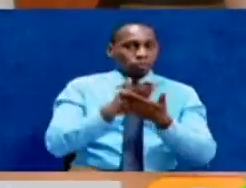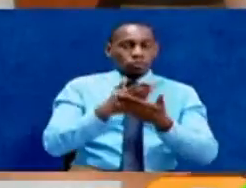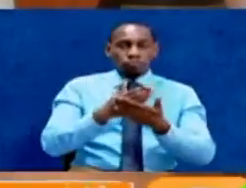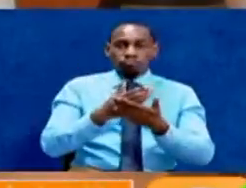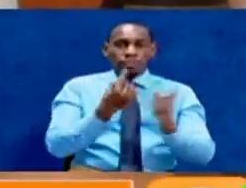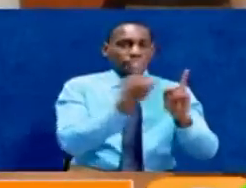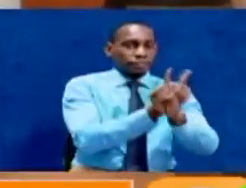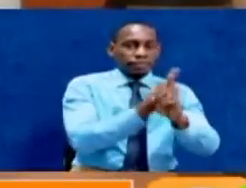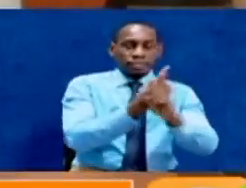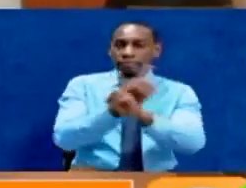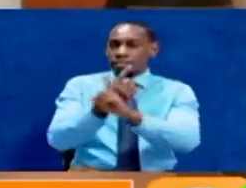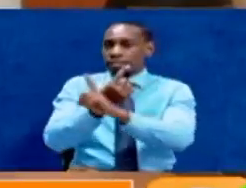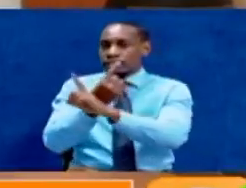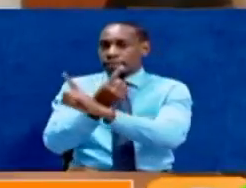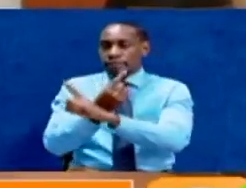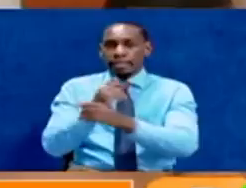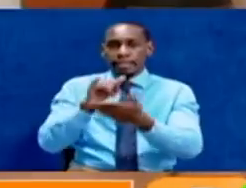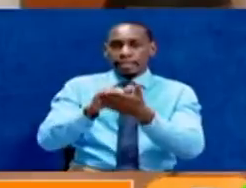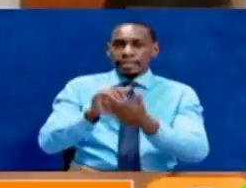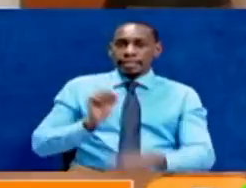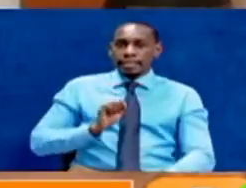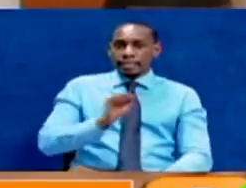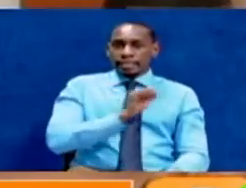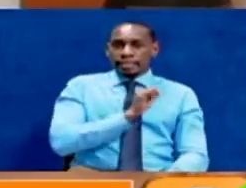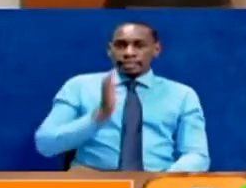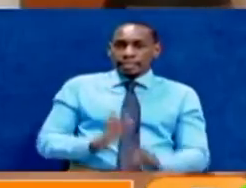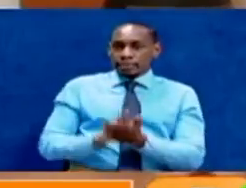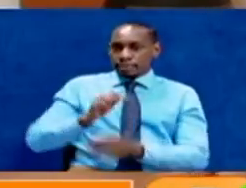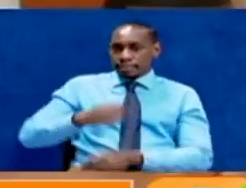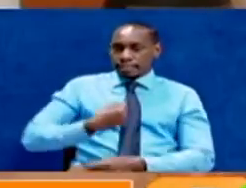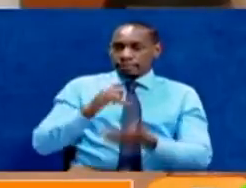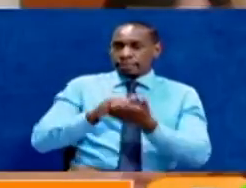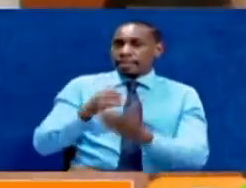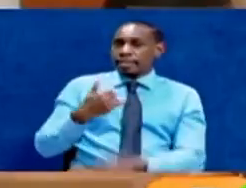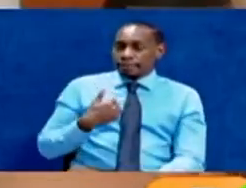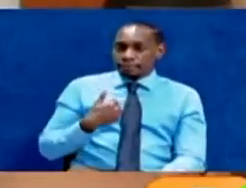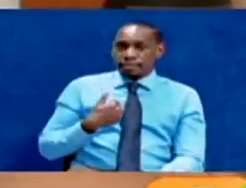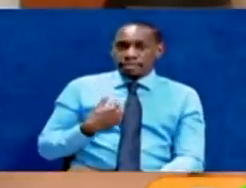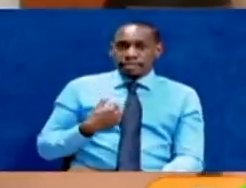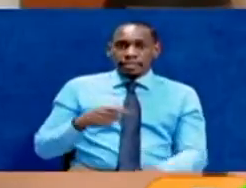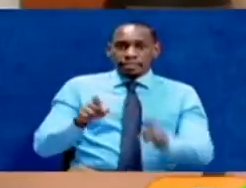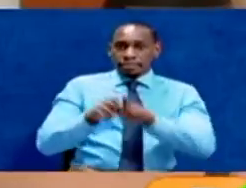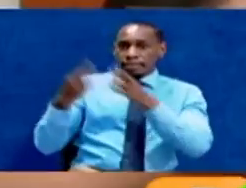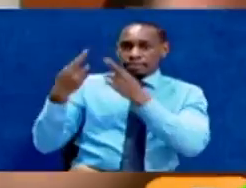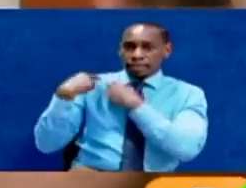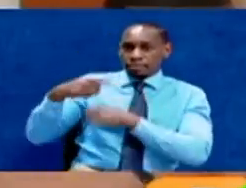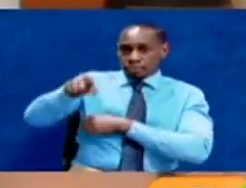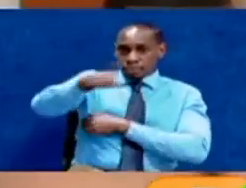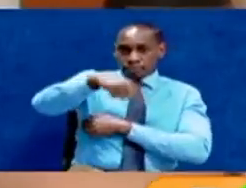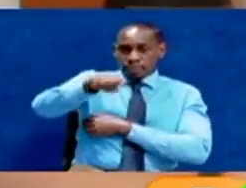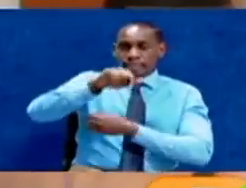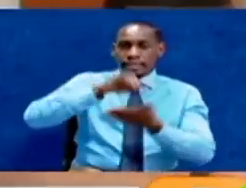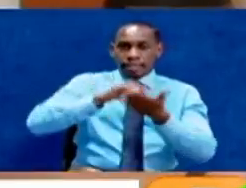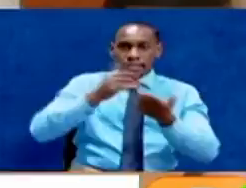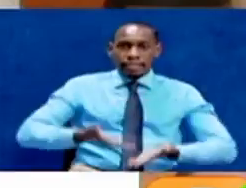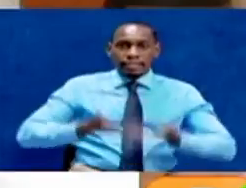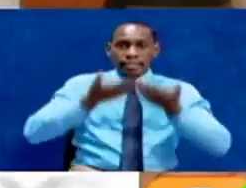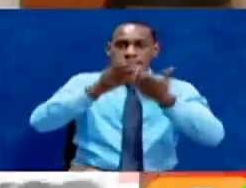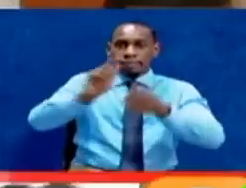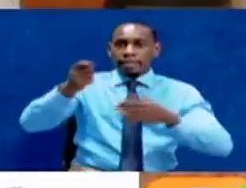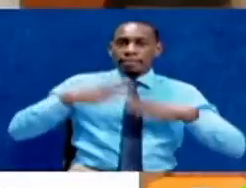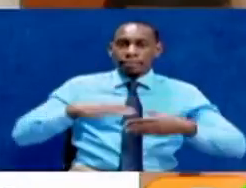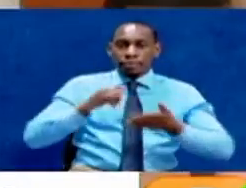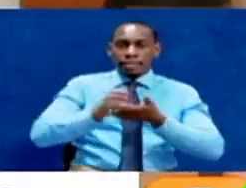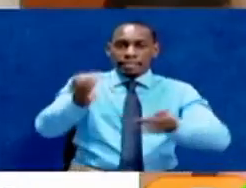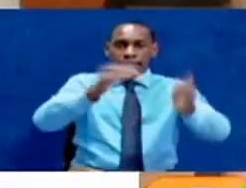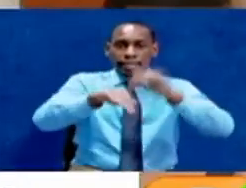our differences, despite the differences that Senator Linturi and myself might have, part of our work is to try and make sure we deliver to the Kenyans who